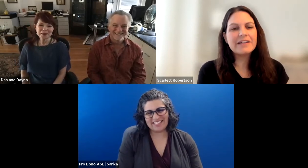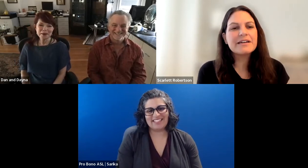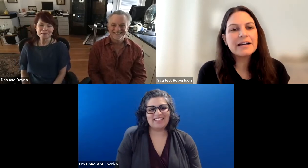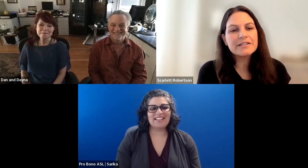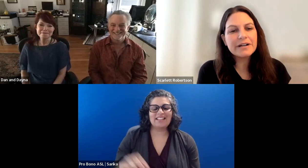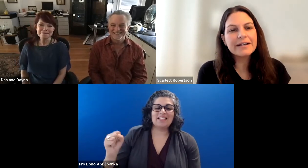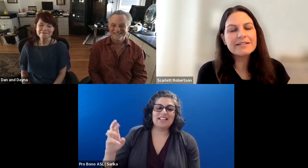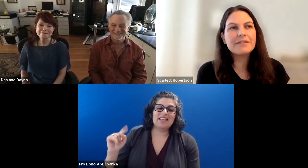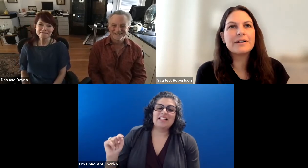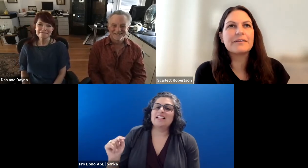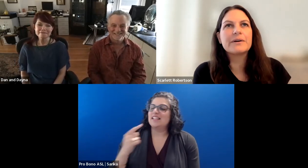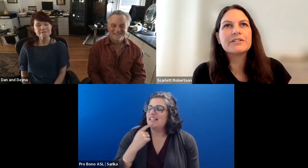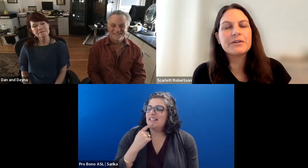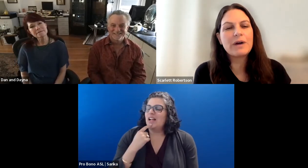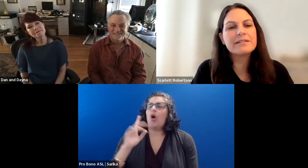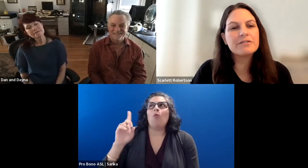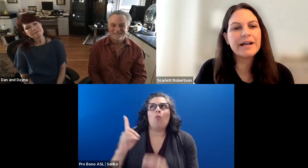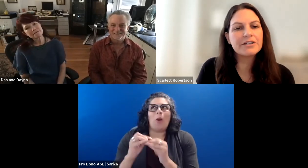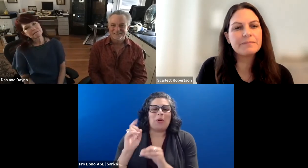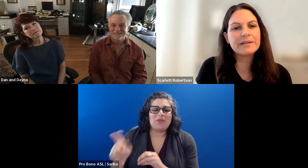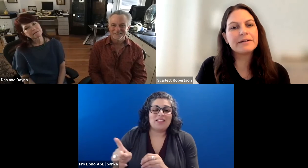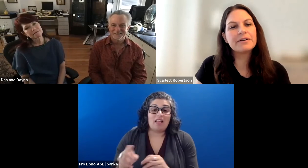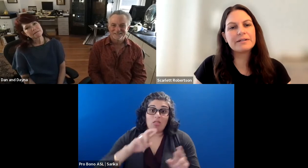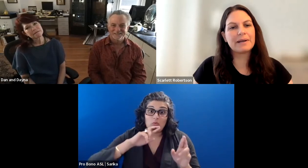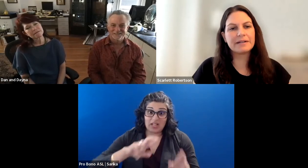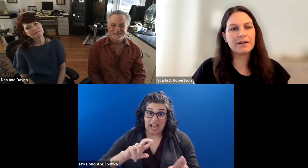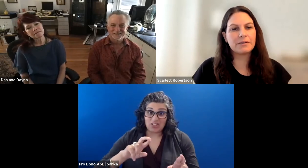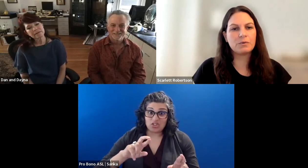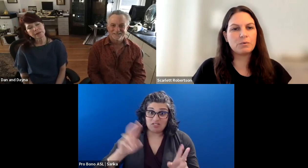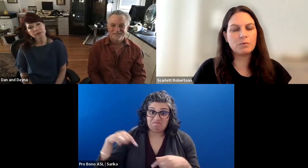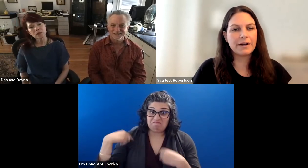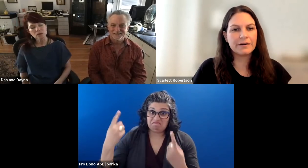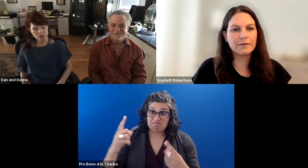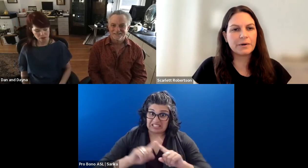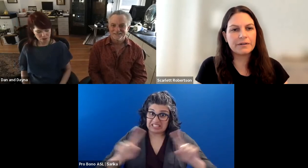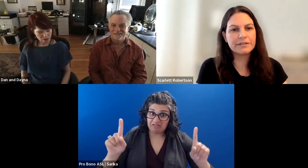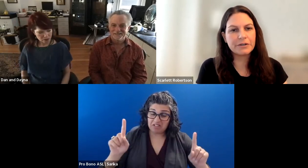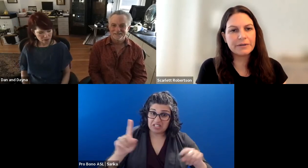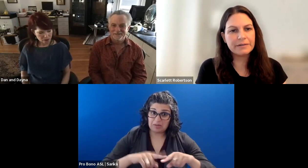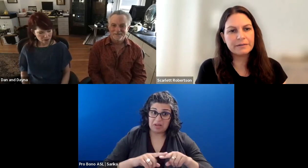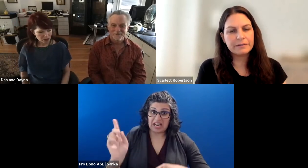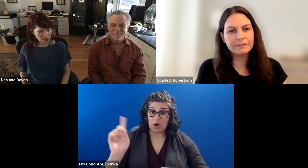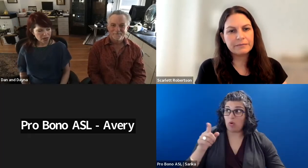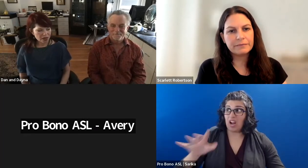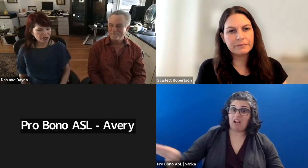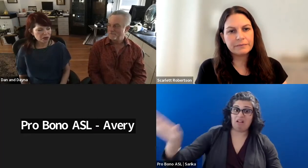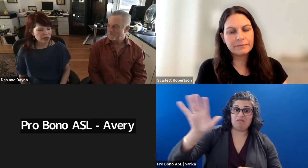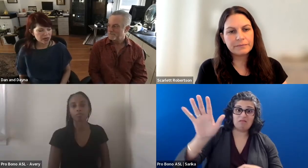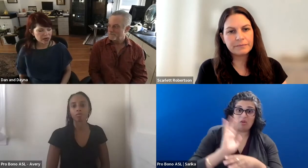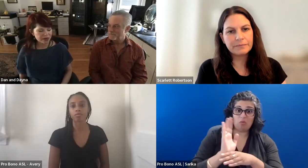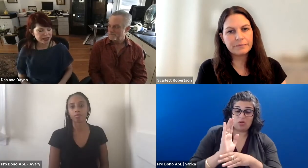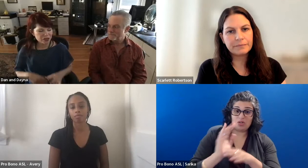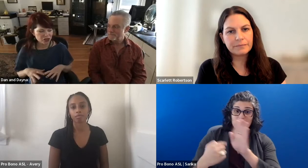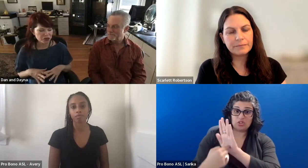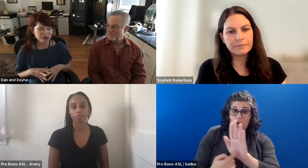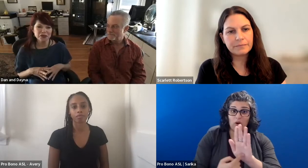Well, I guess I have one other question. Has the reaction been different depending on where in the world it's showing? You know,